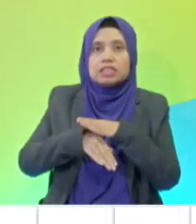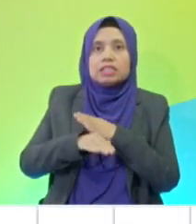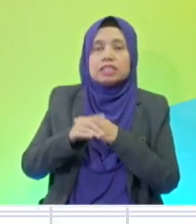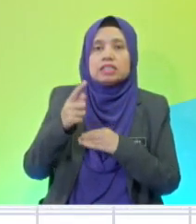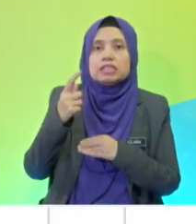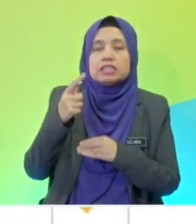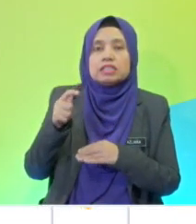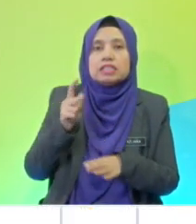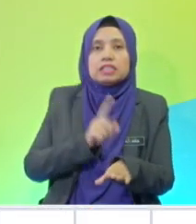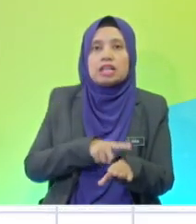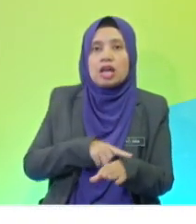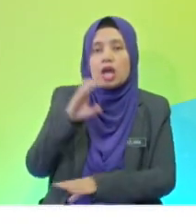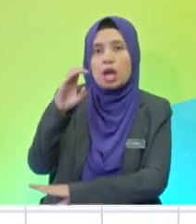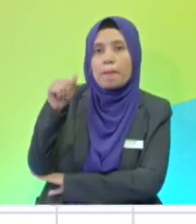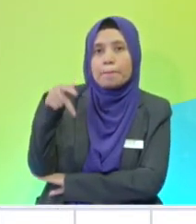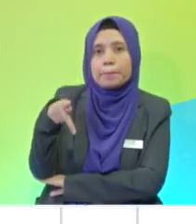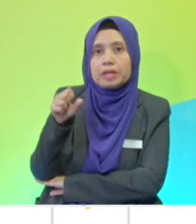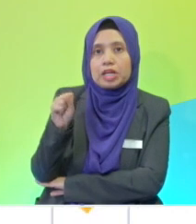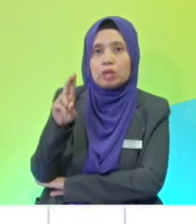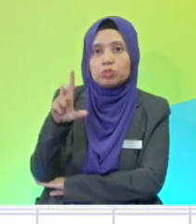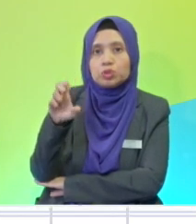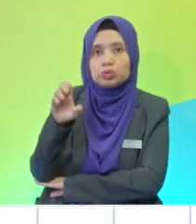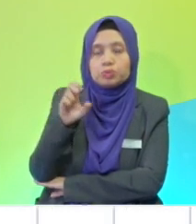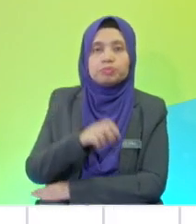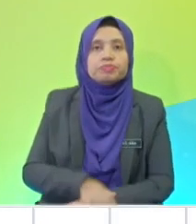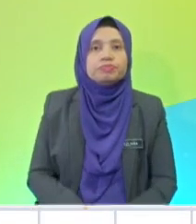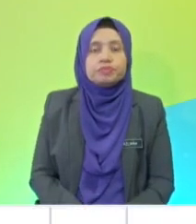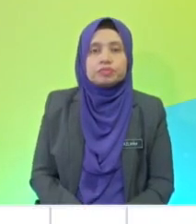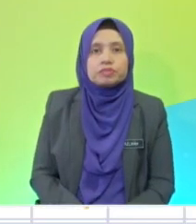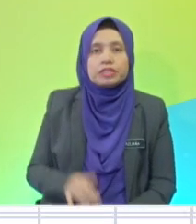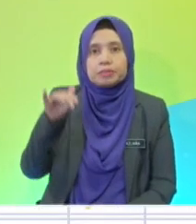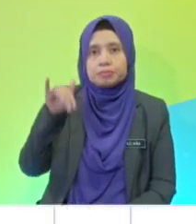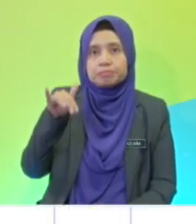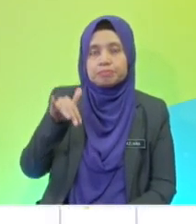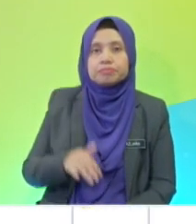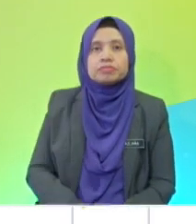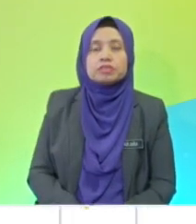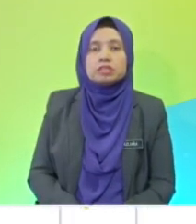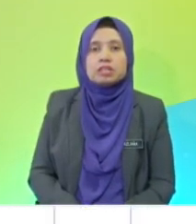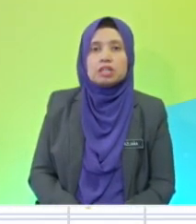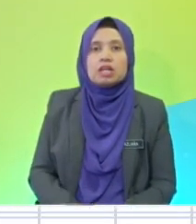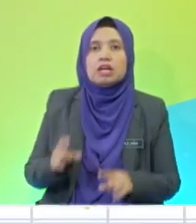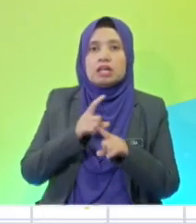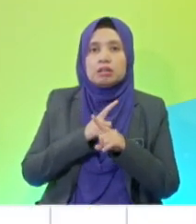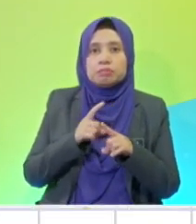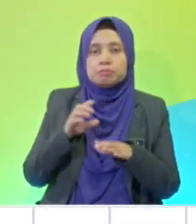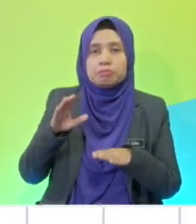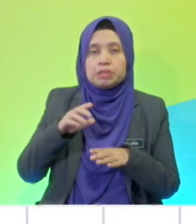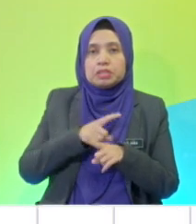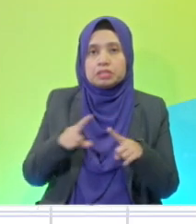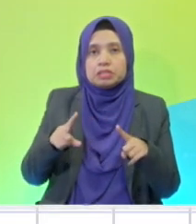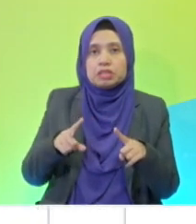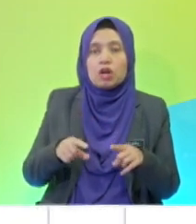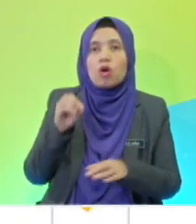time capsule. Will we bury it somewhere, miss? Yes, but not on Monday.